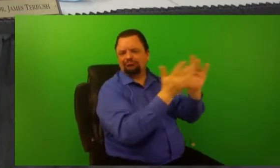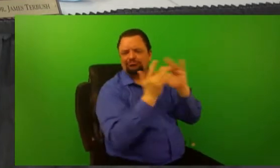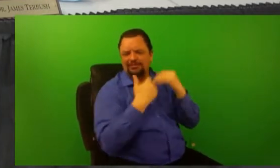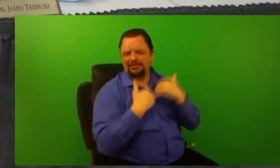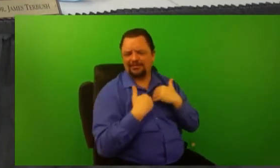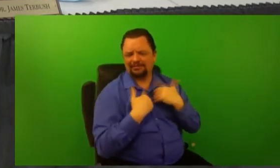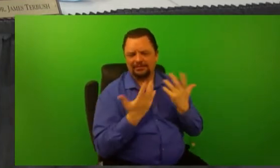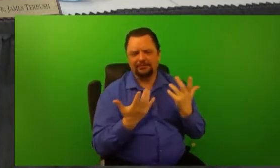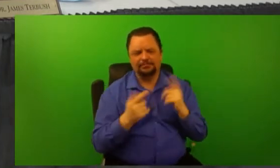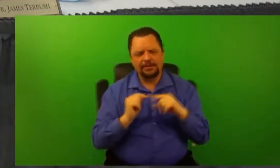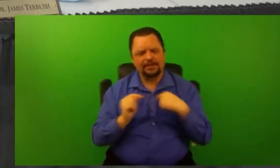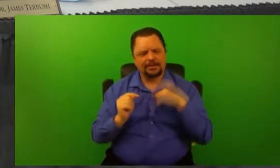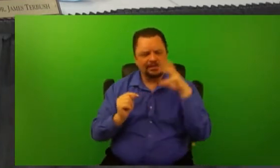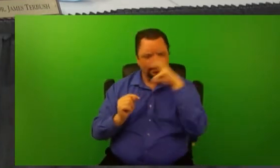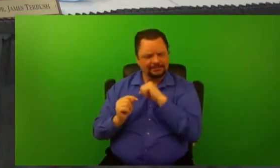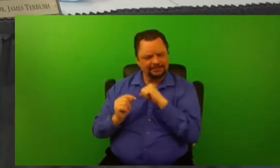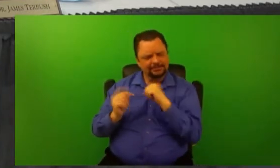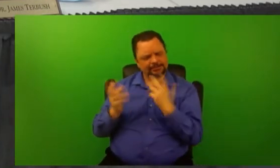doing